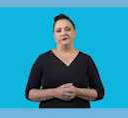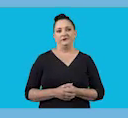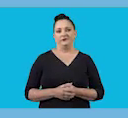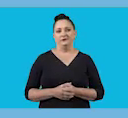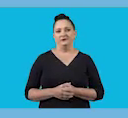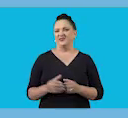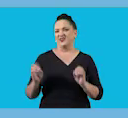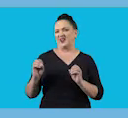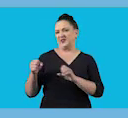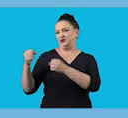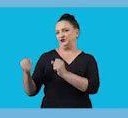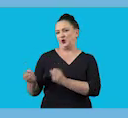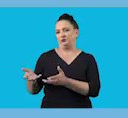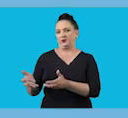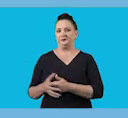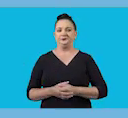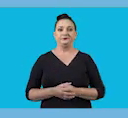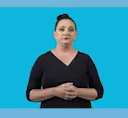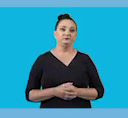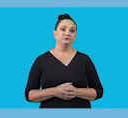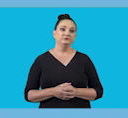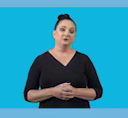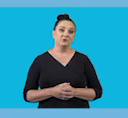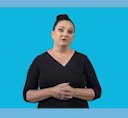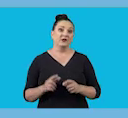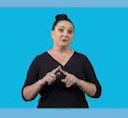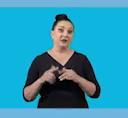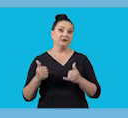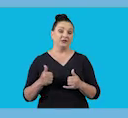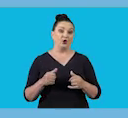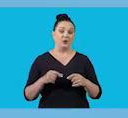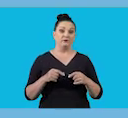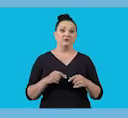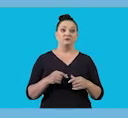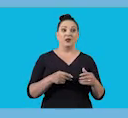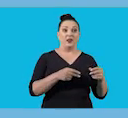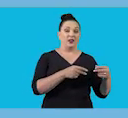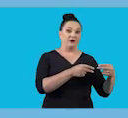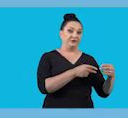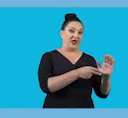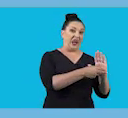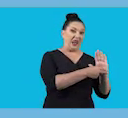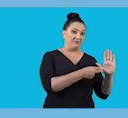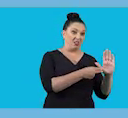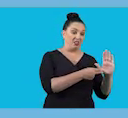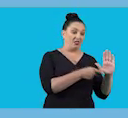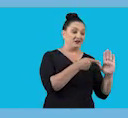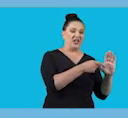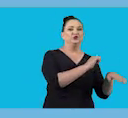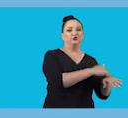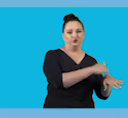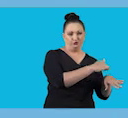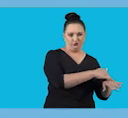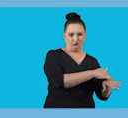just arranged in a random manner. They don't have any specific shape. And if we were to label our diagram, this is going to be